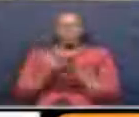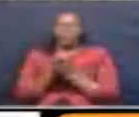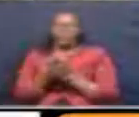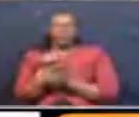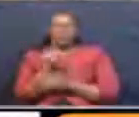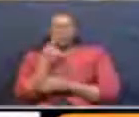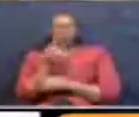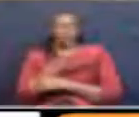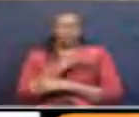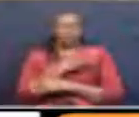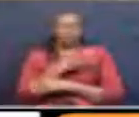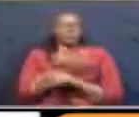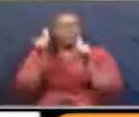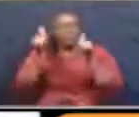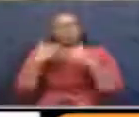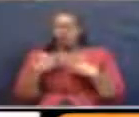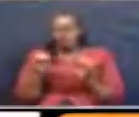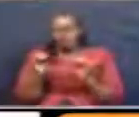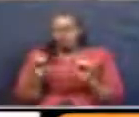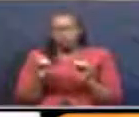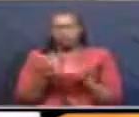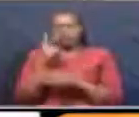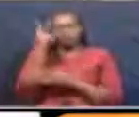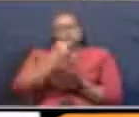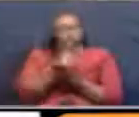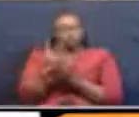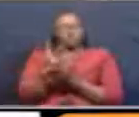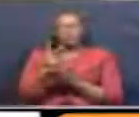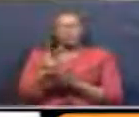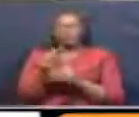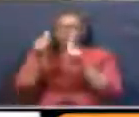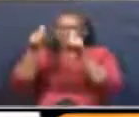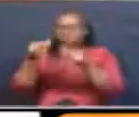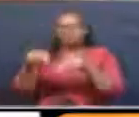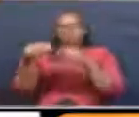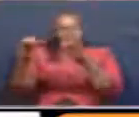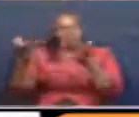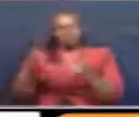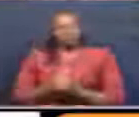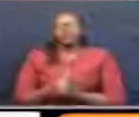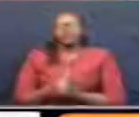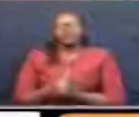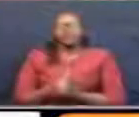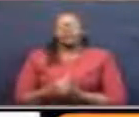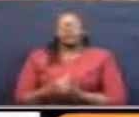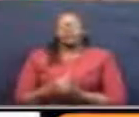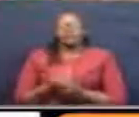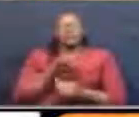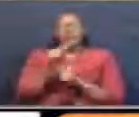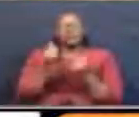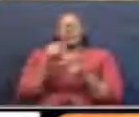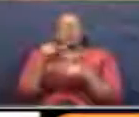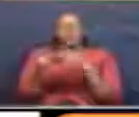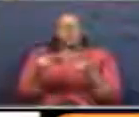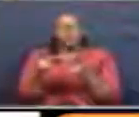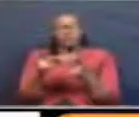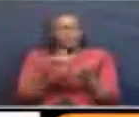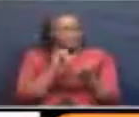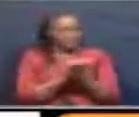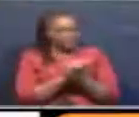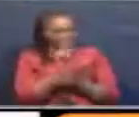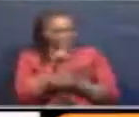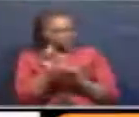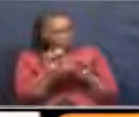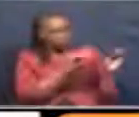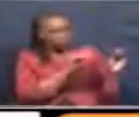issues also that there was no notice. There was a 2-week notice very clearly about this entire process. I will even answer